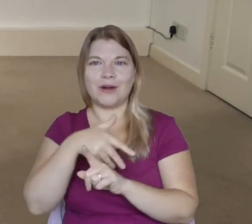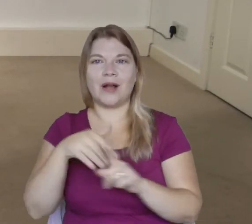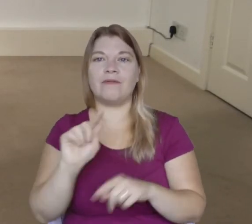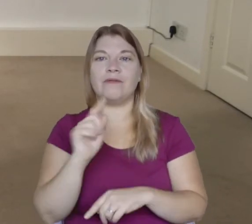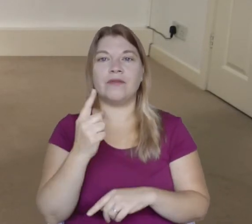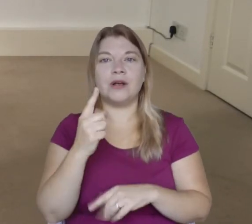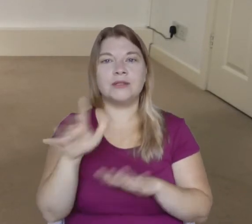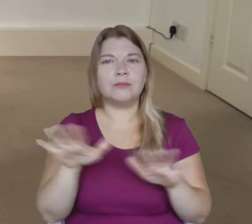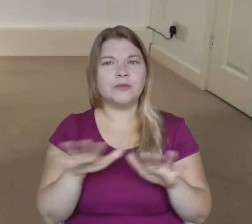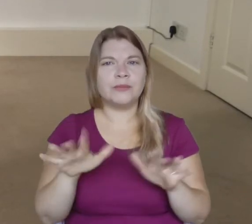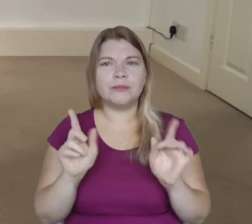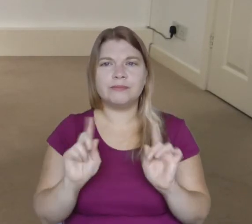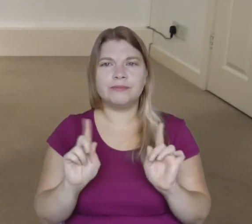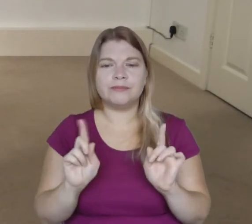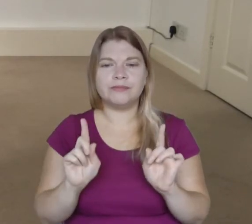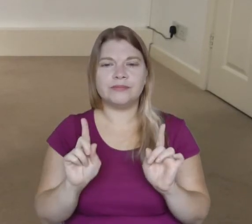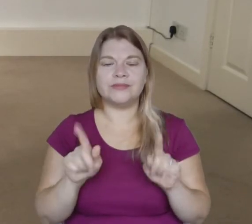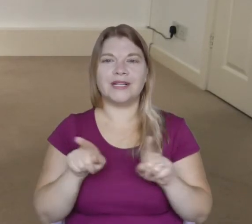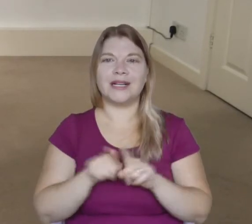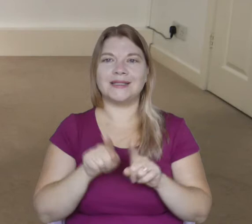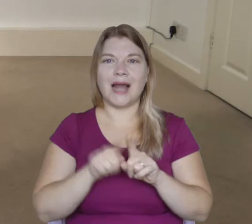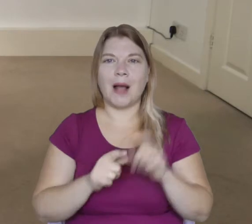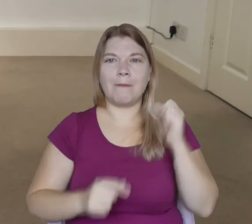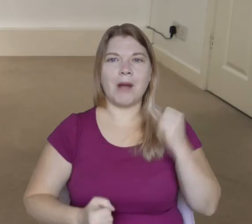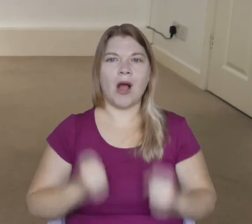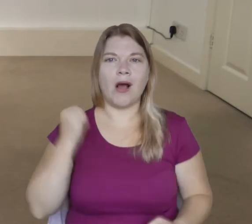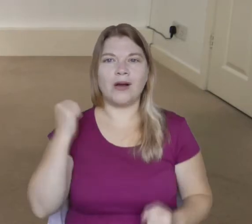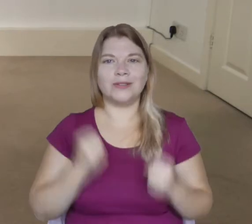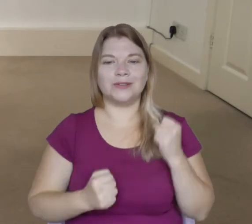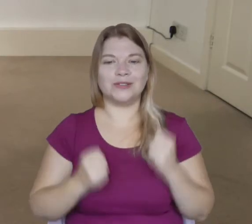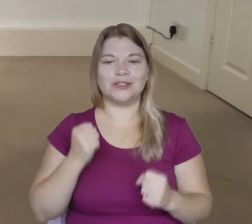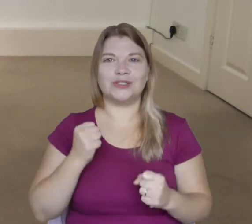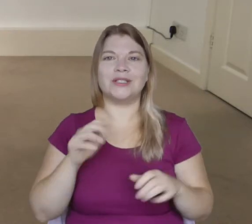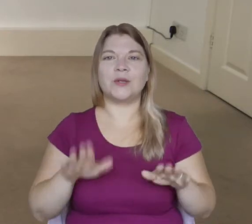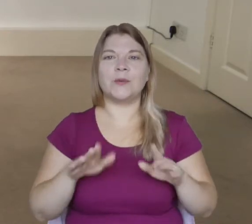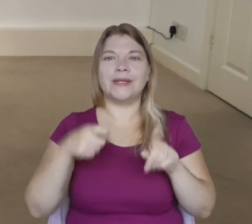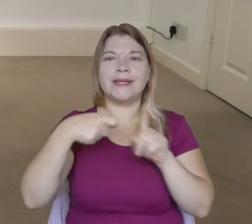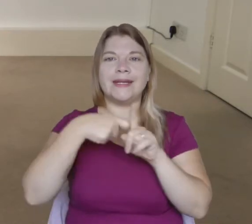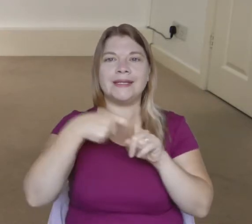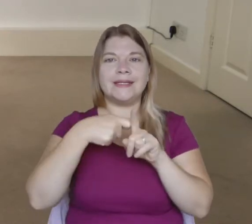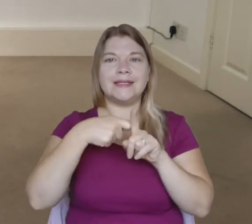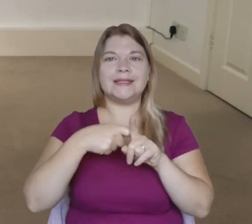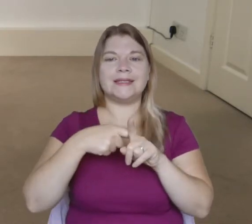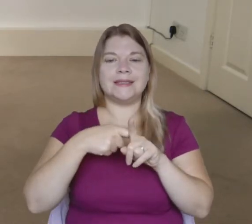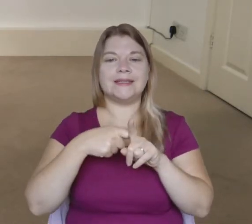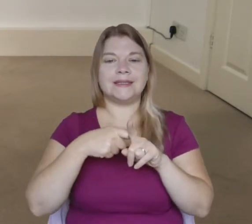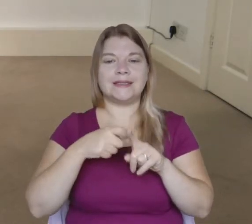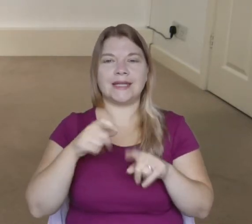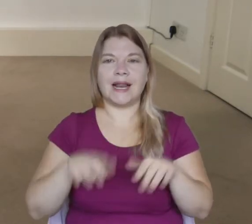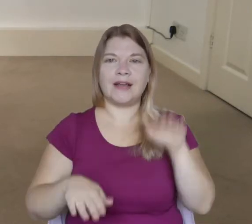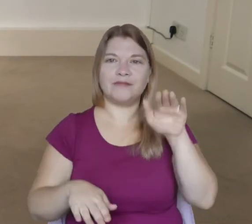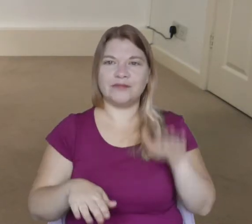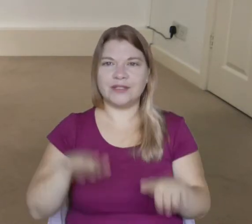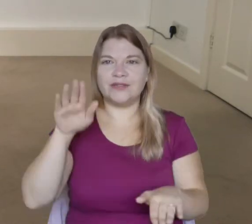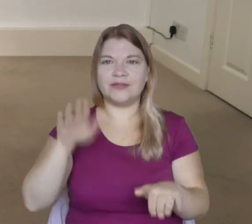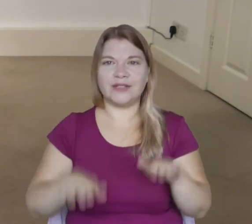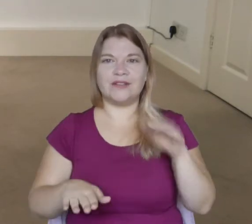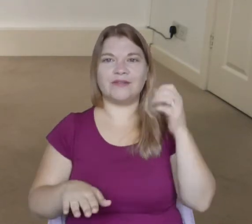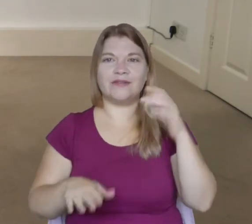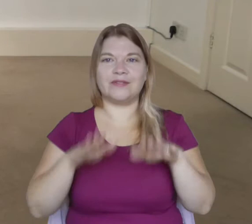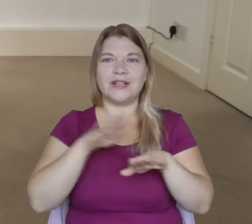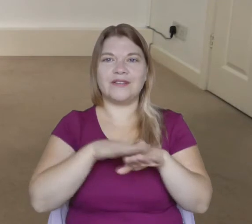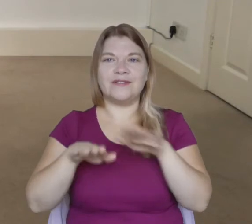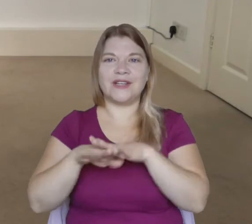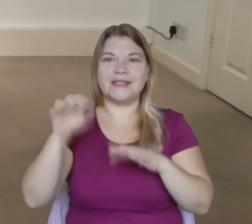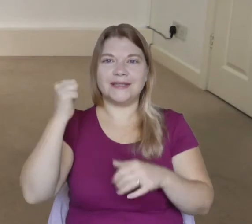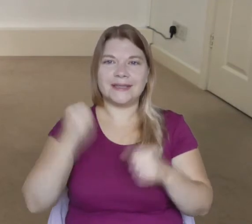very simply like marching on the spot. So picking up our knees, stamping our feet and swinging our arms with our